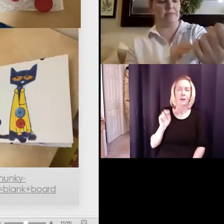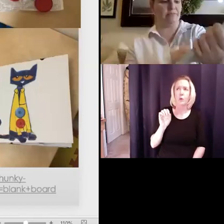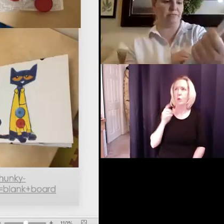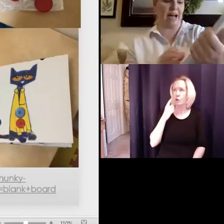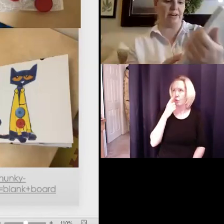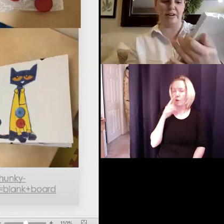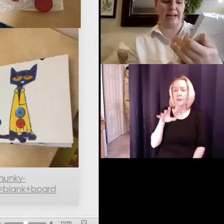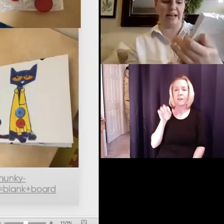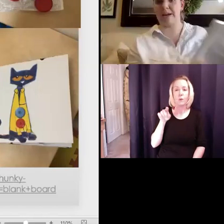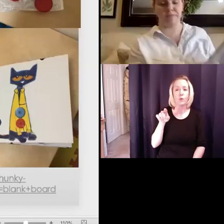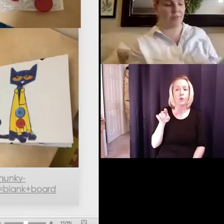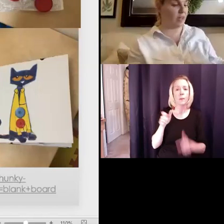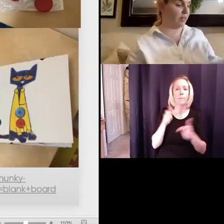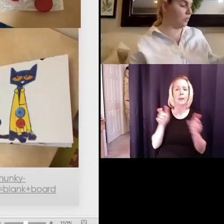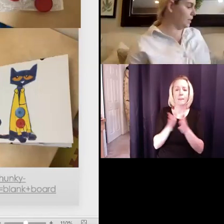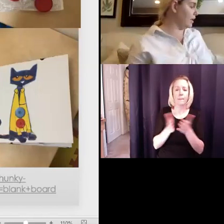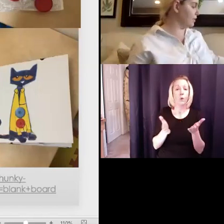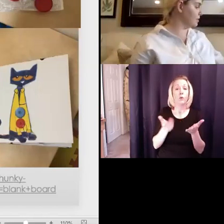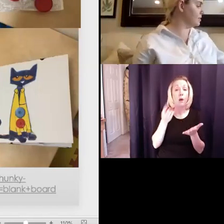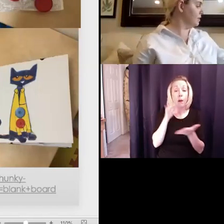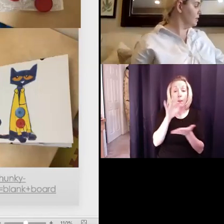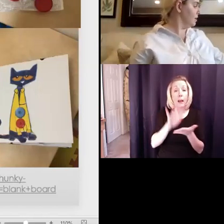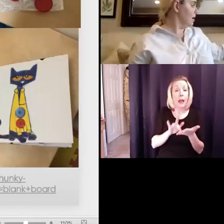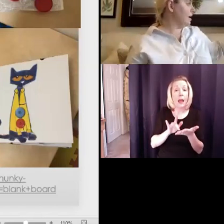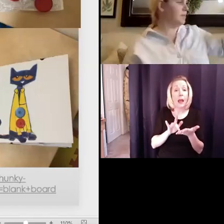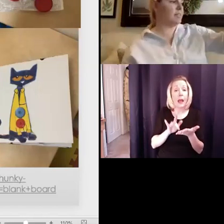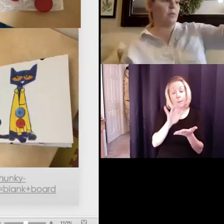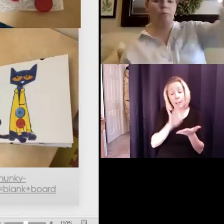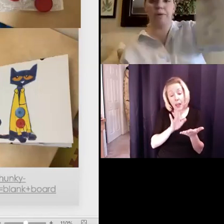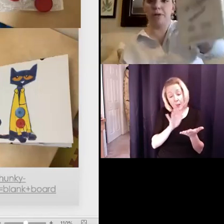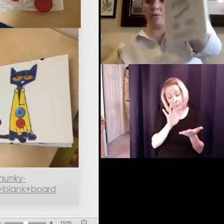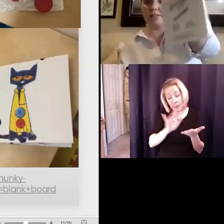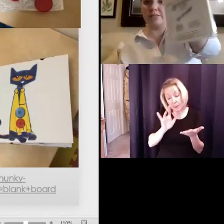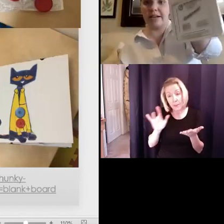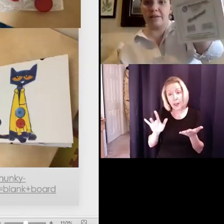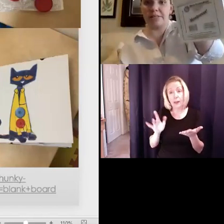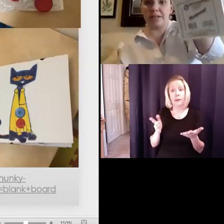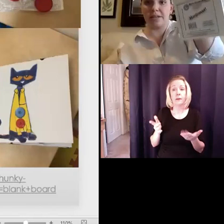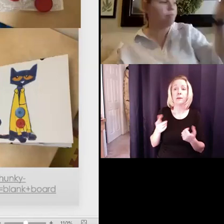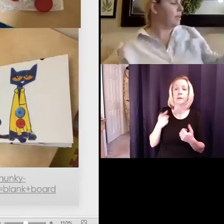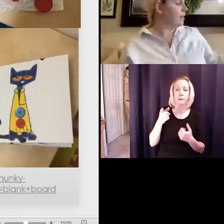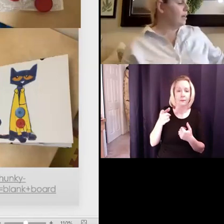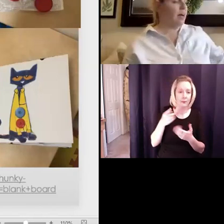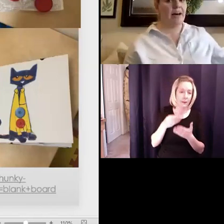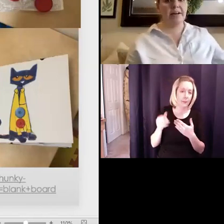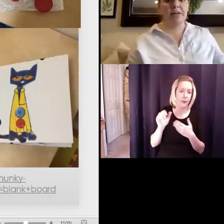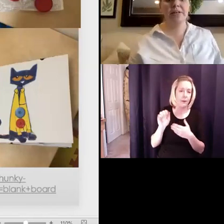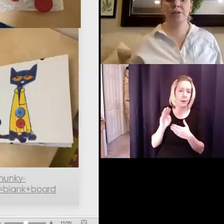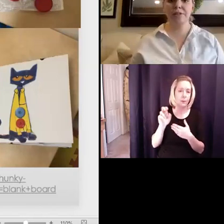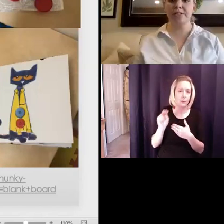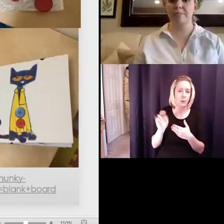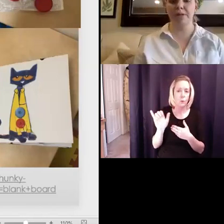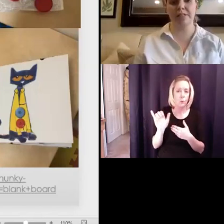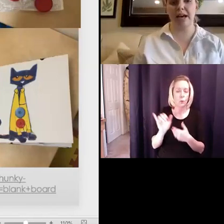got 5 or 8 of them for $3. They sell board book ones on Amazon. So